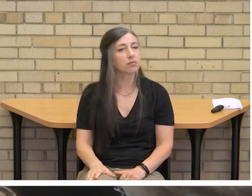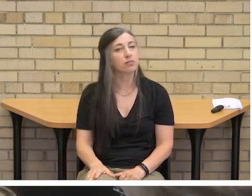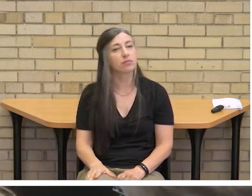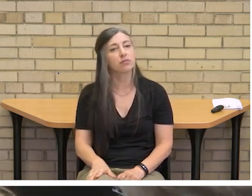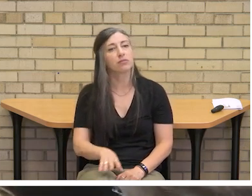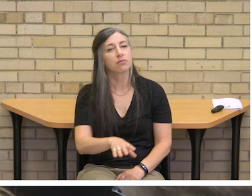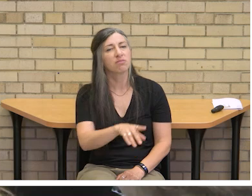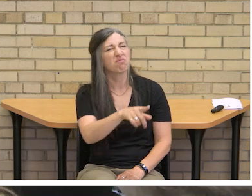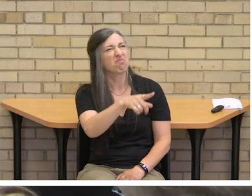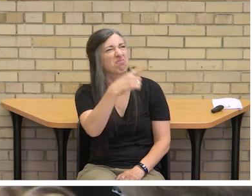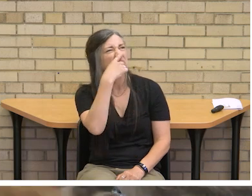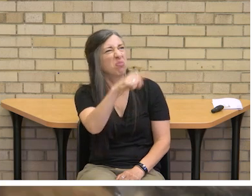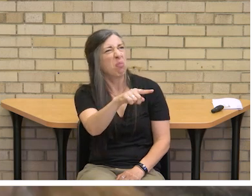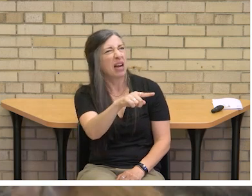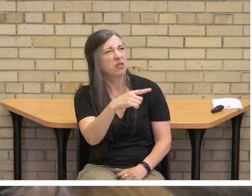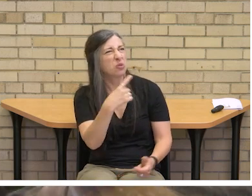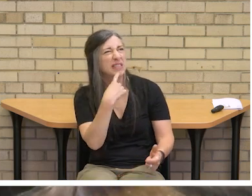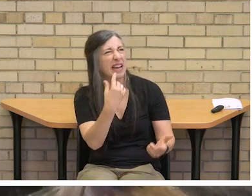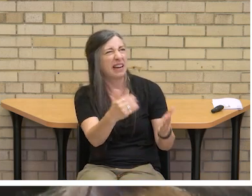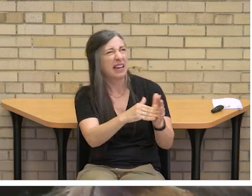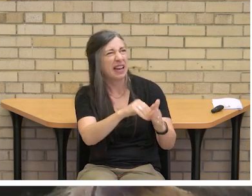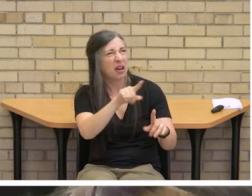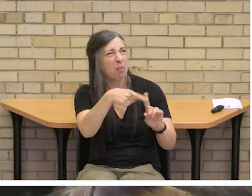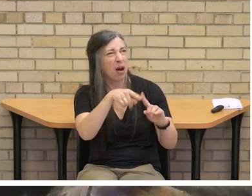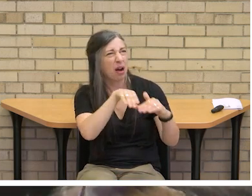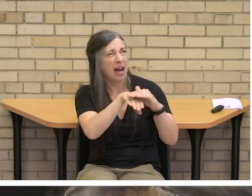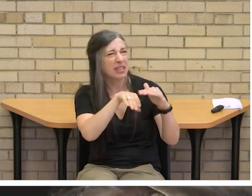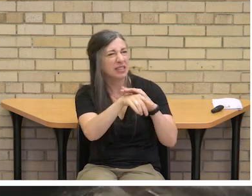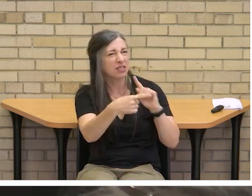access from Parkview Avenue?